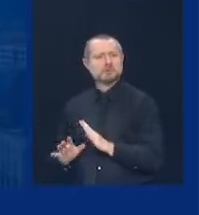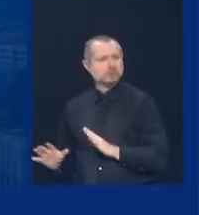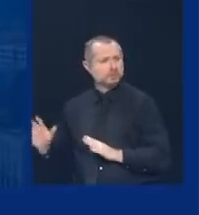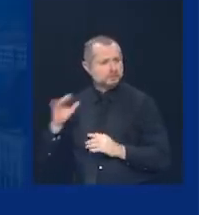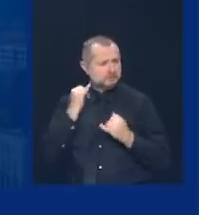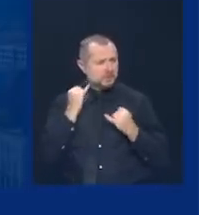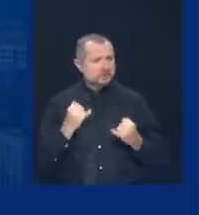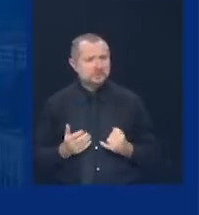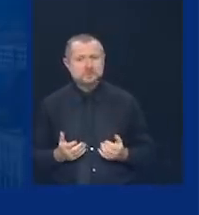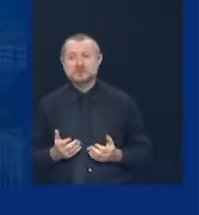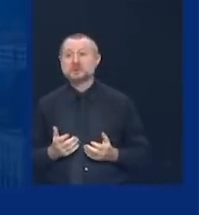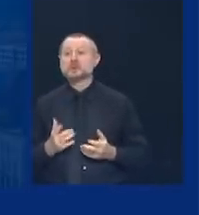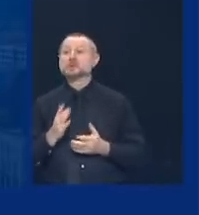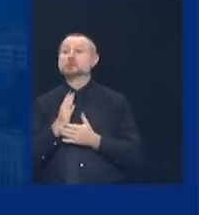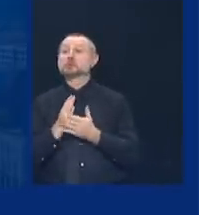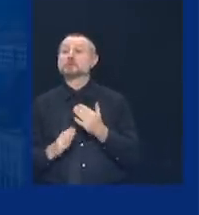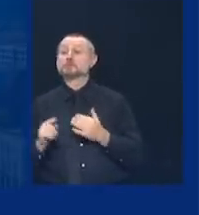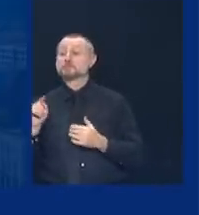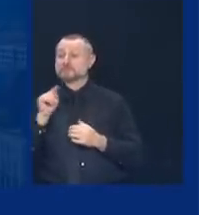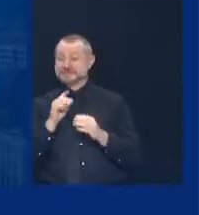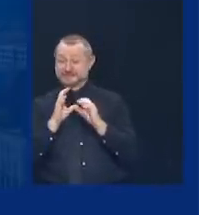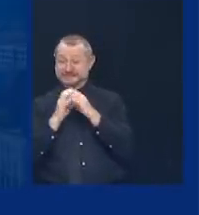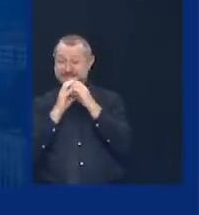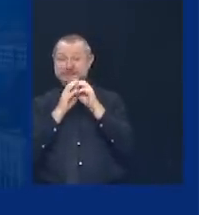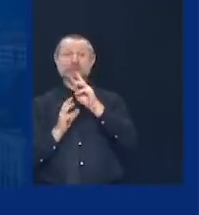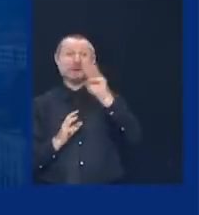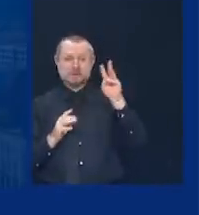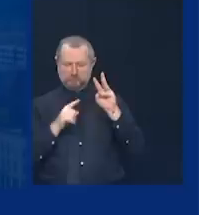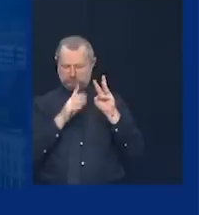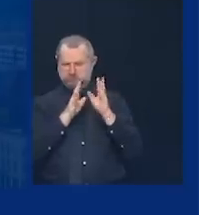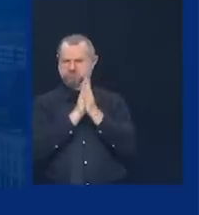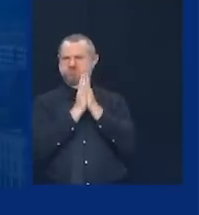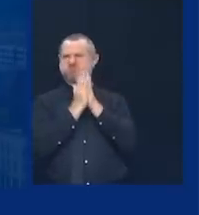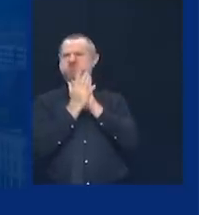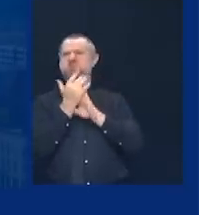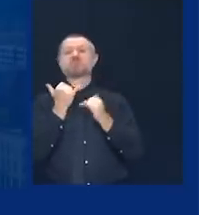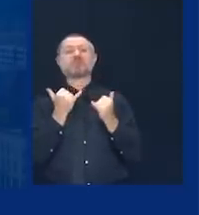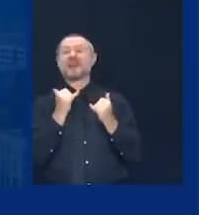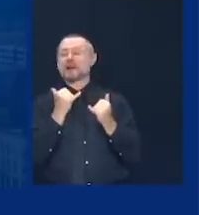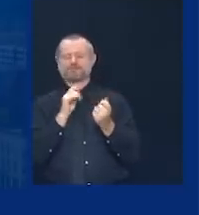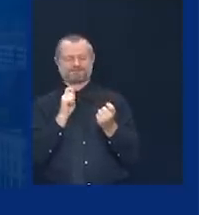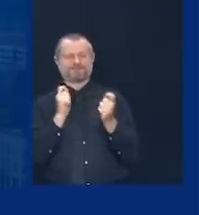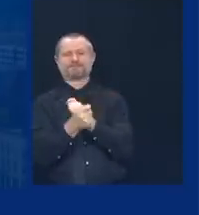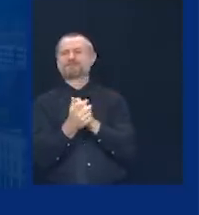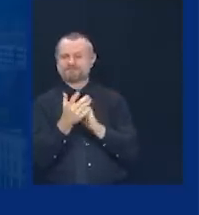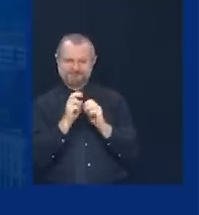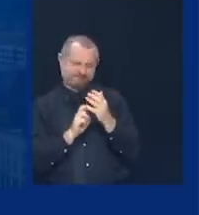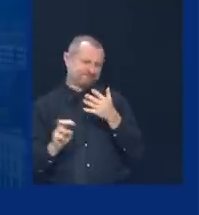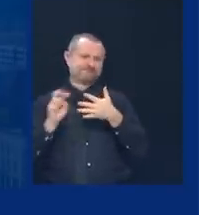Parts of Western New York are going from a yellow zone to an orange zone.